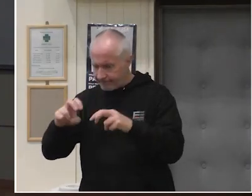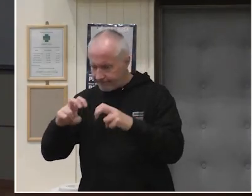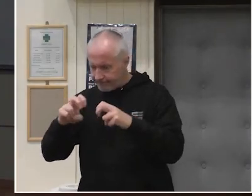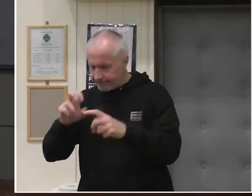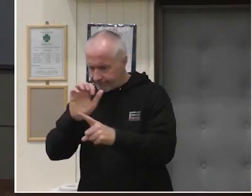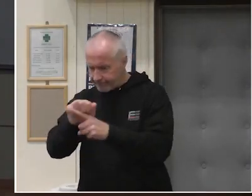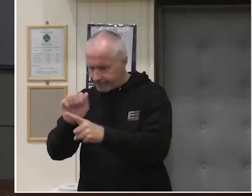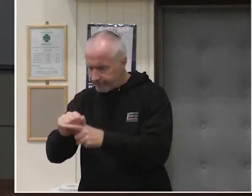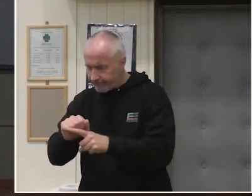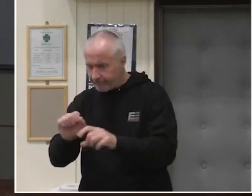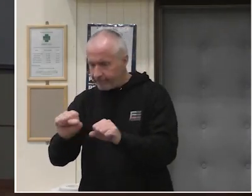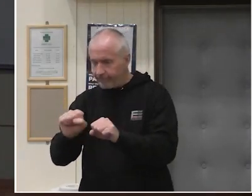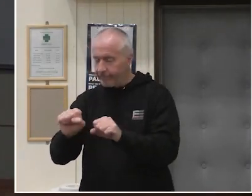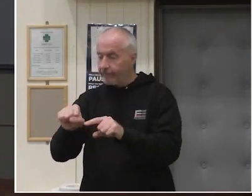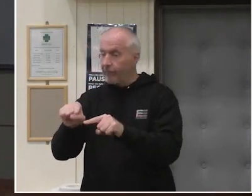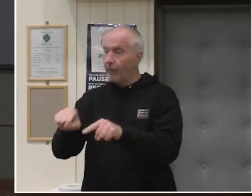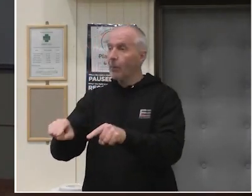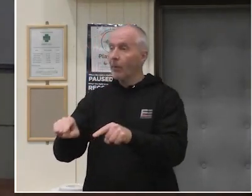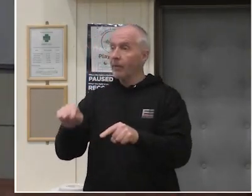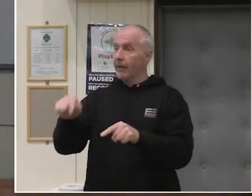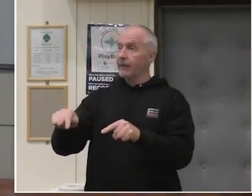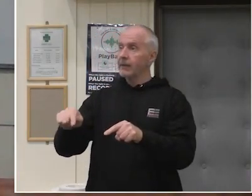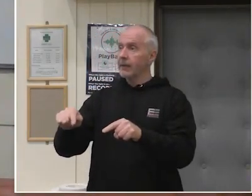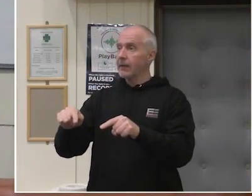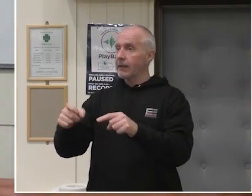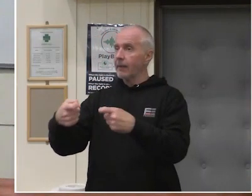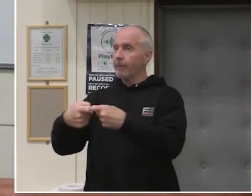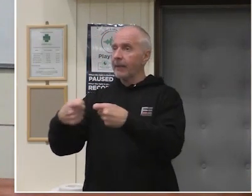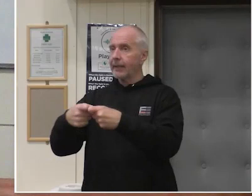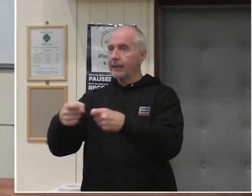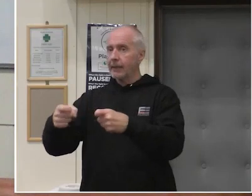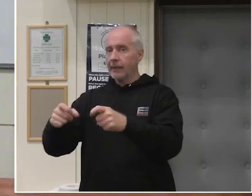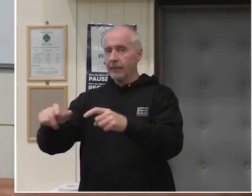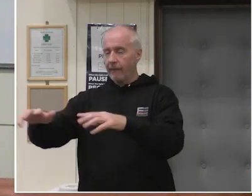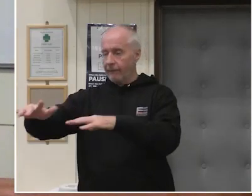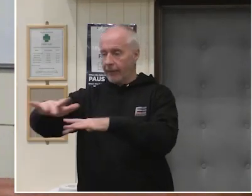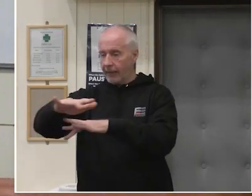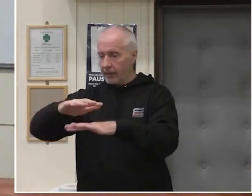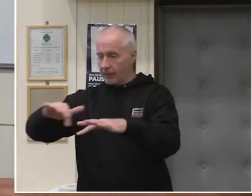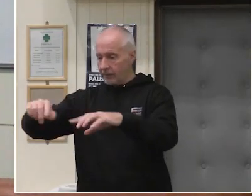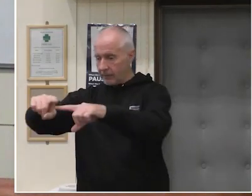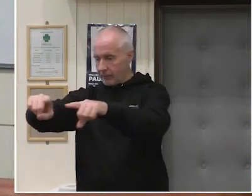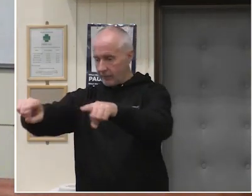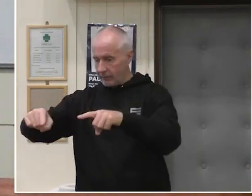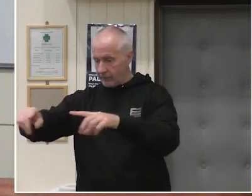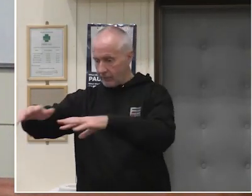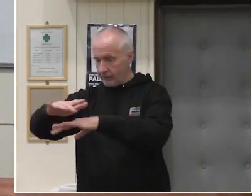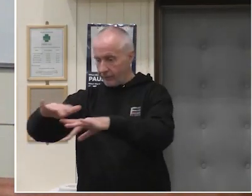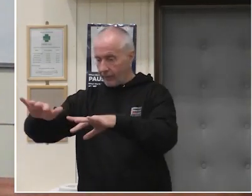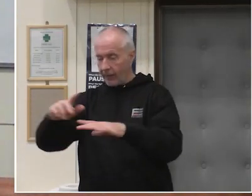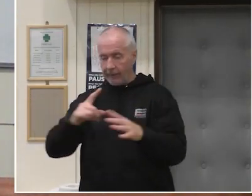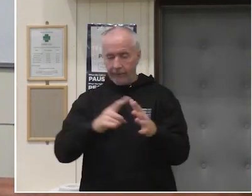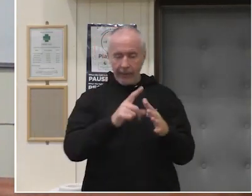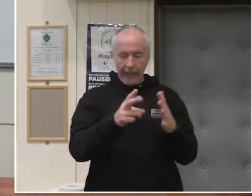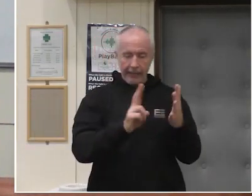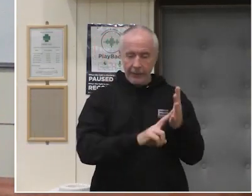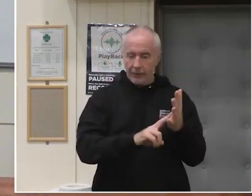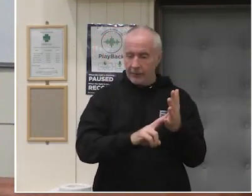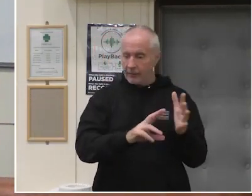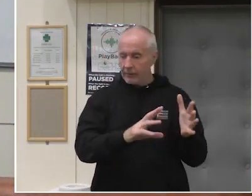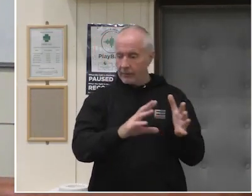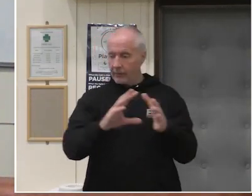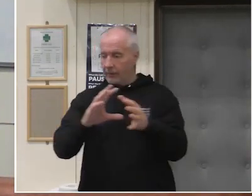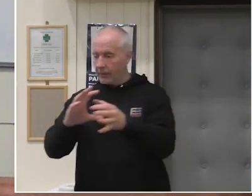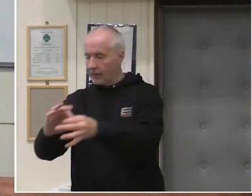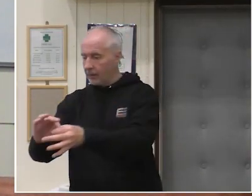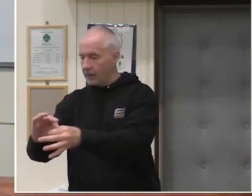but they are the magnetic field. And so if this axion comes across a magnetic field, it no longer